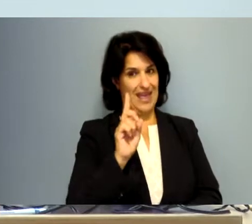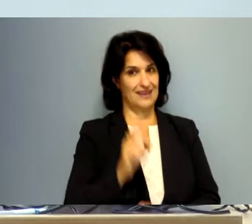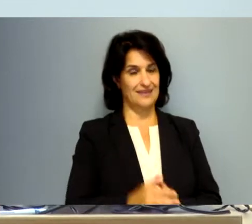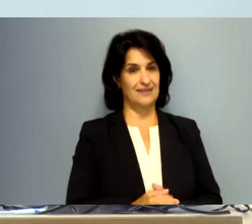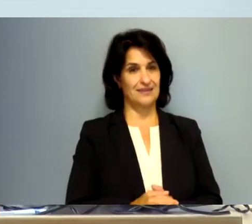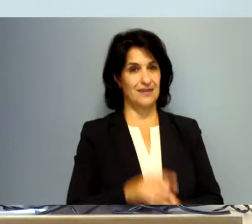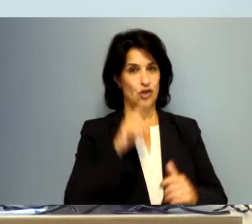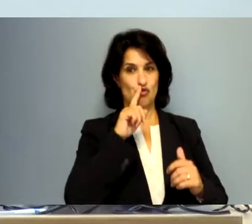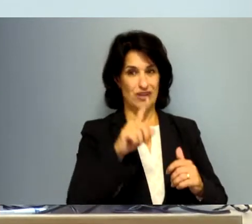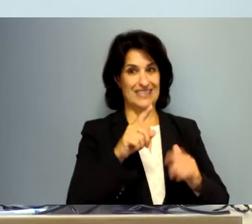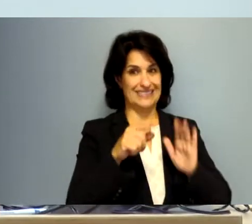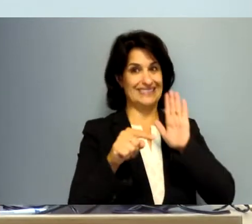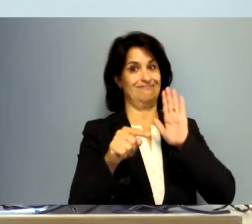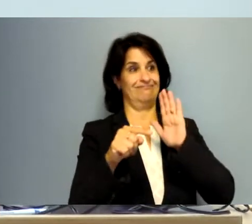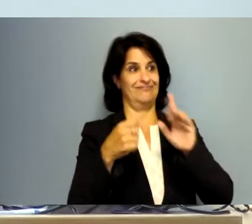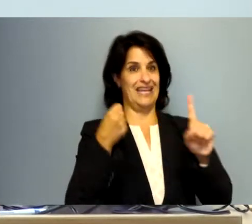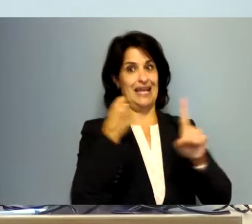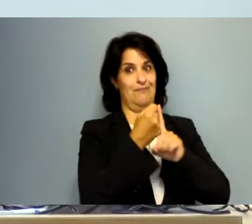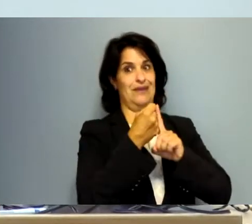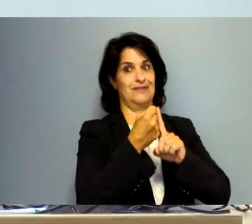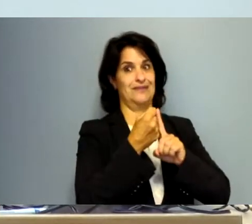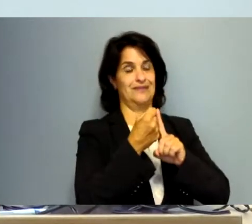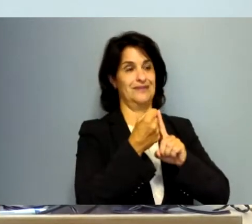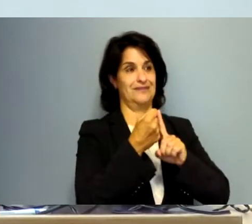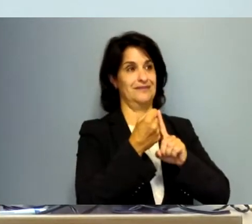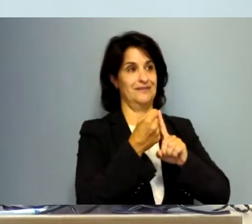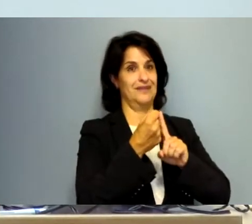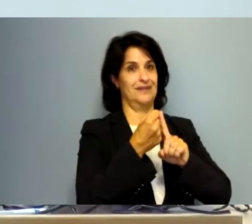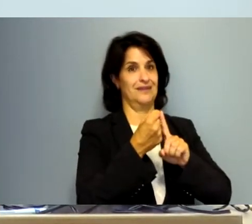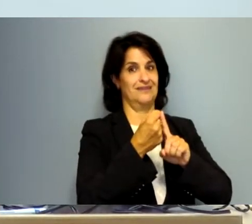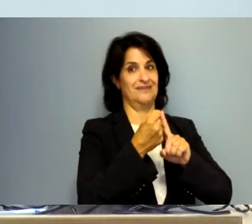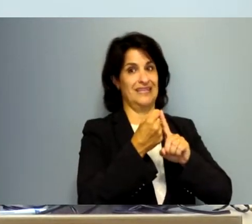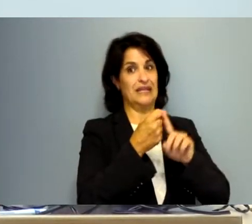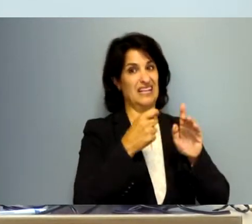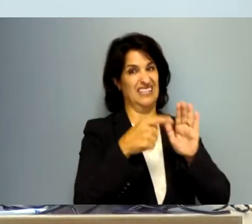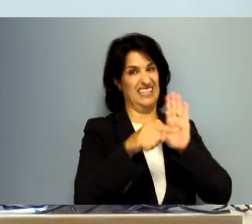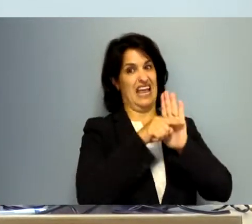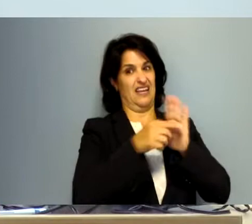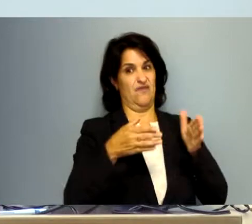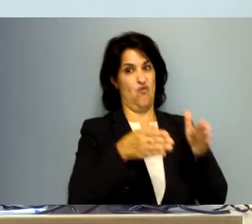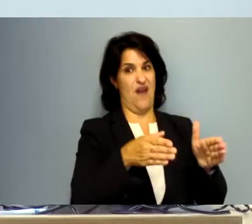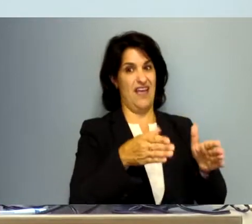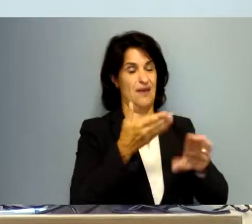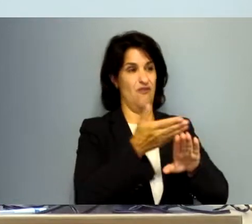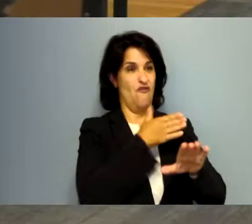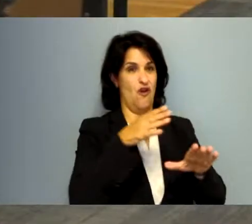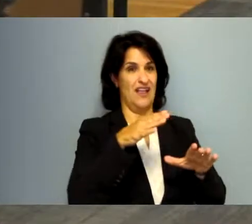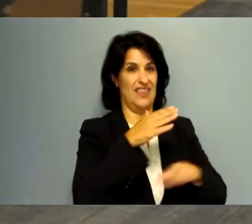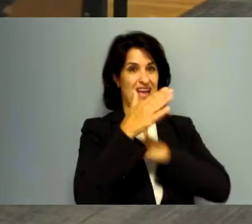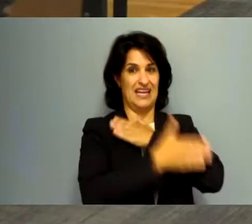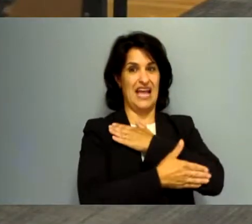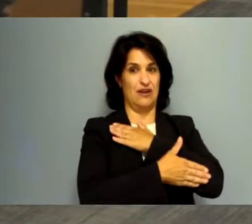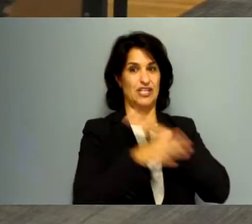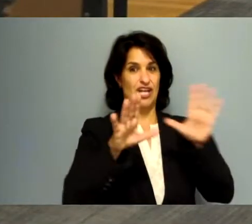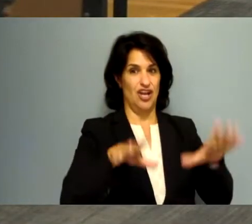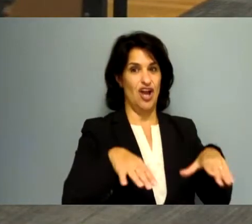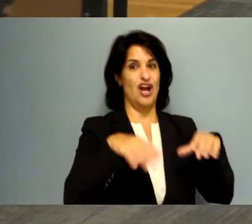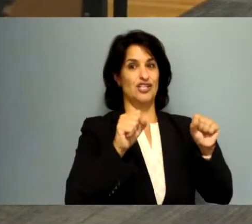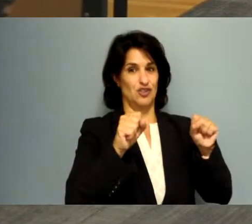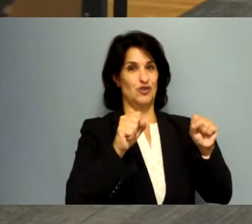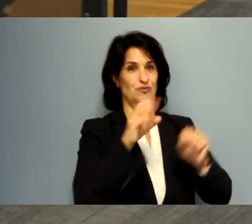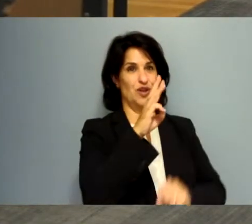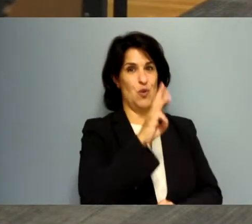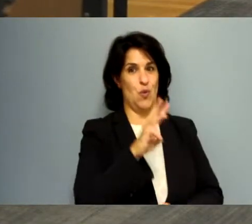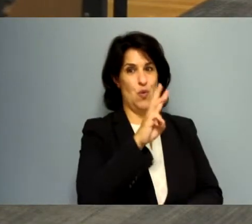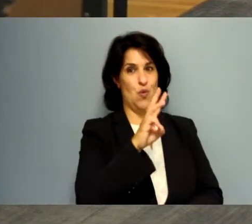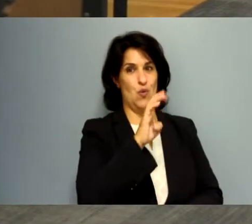negatively impacted before the county assumed WED. So now that's a different conversation.